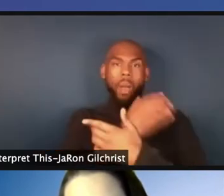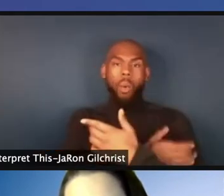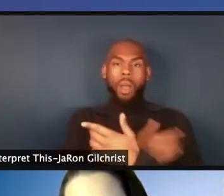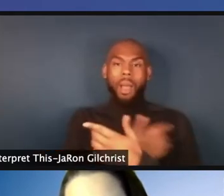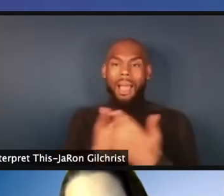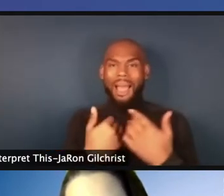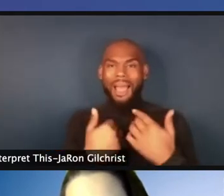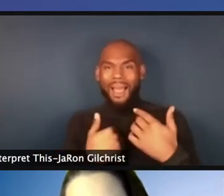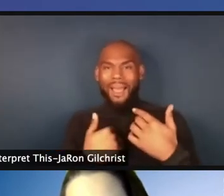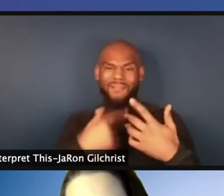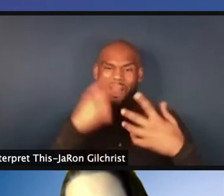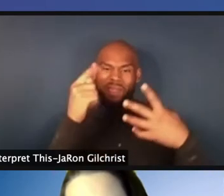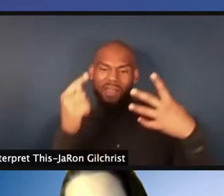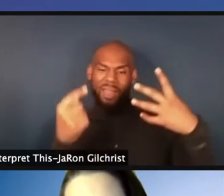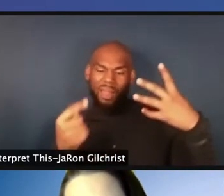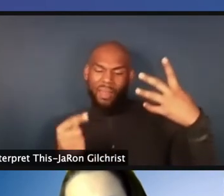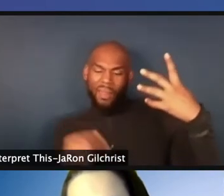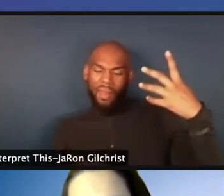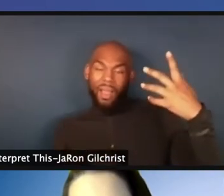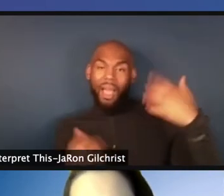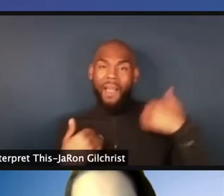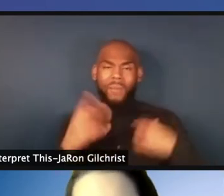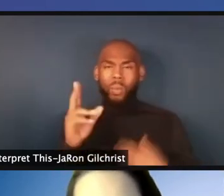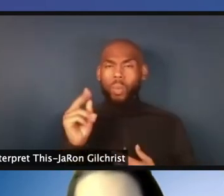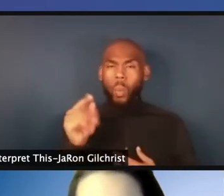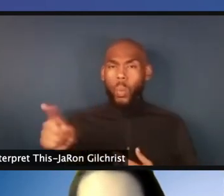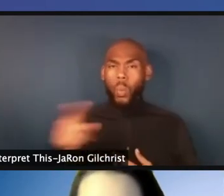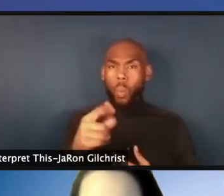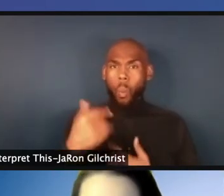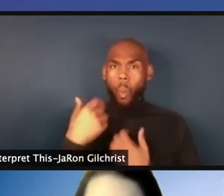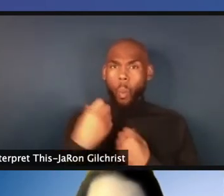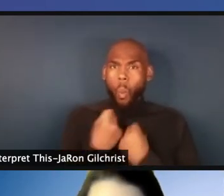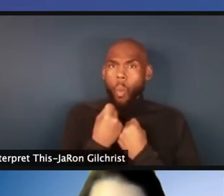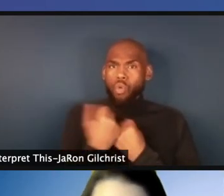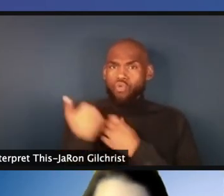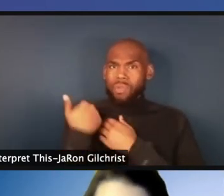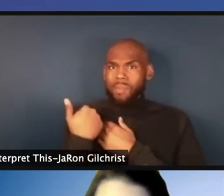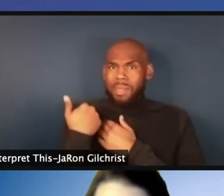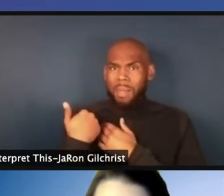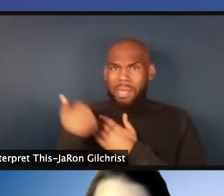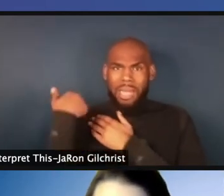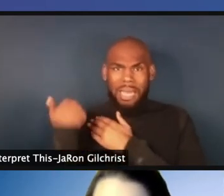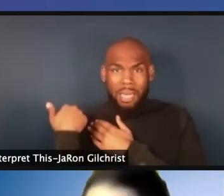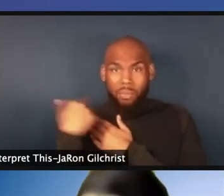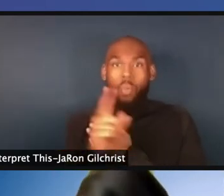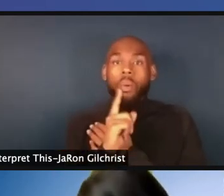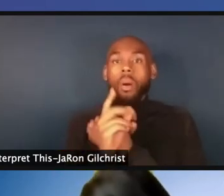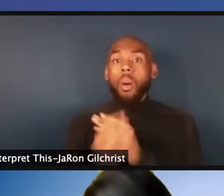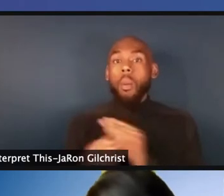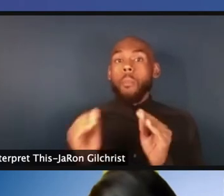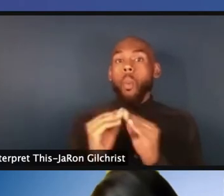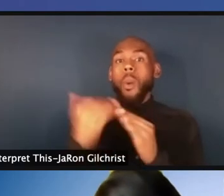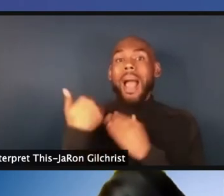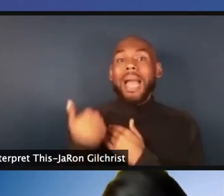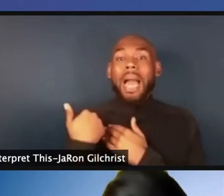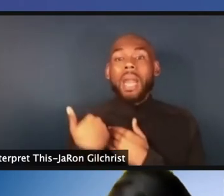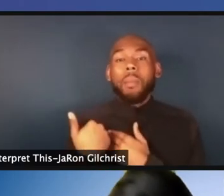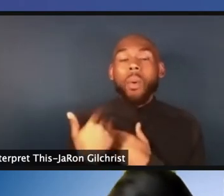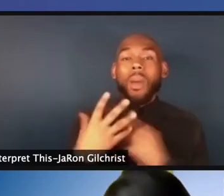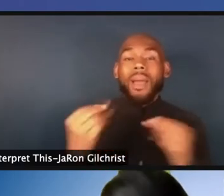I have all these things. It's more, you are holding responsibility. You are holding accountability. You are more accountable. Just, and flipping